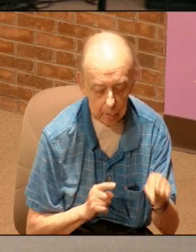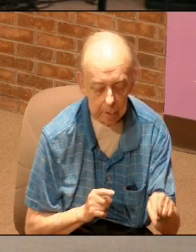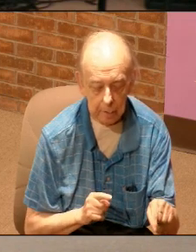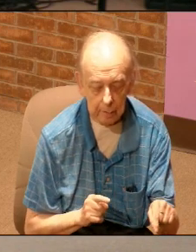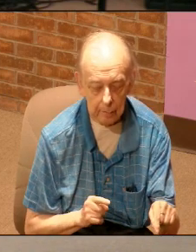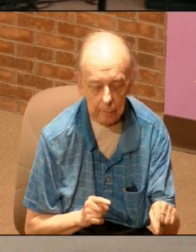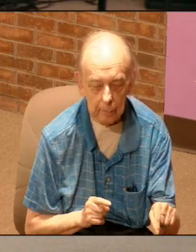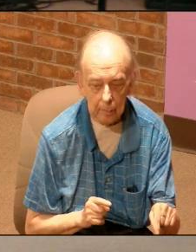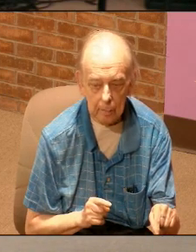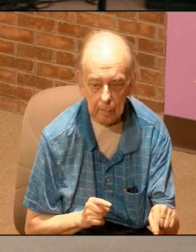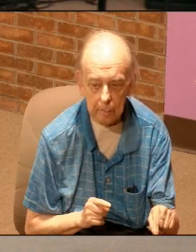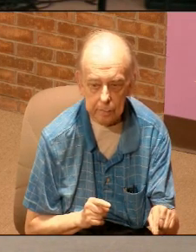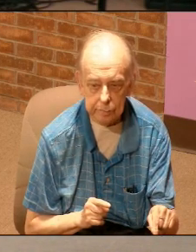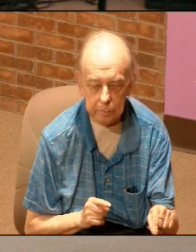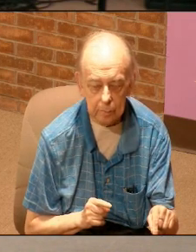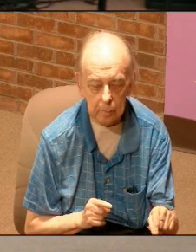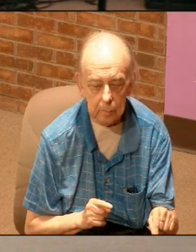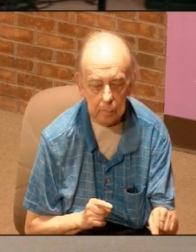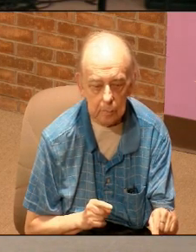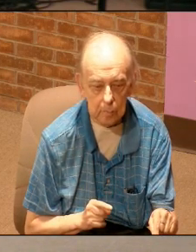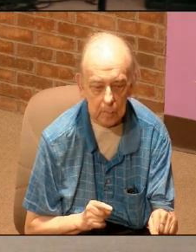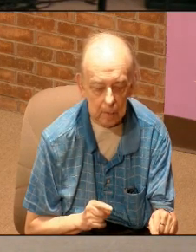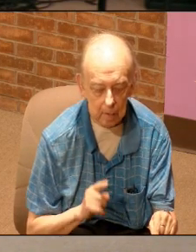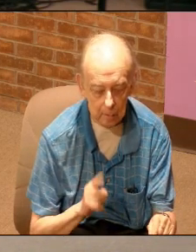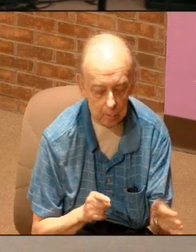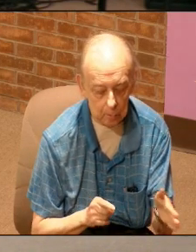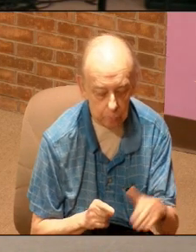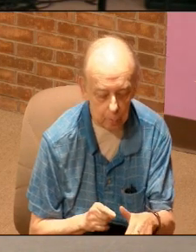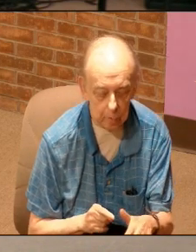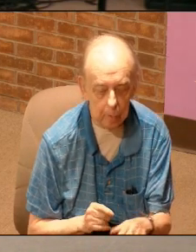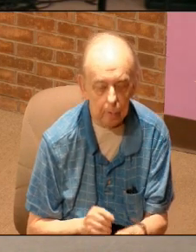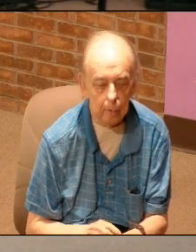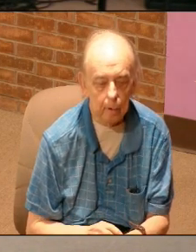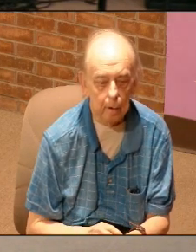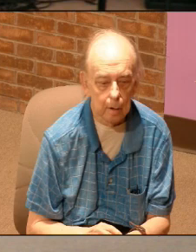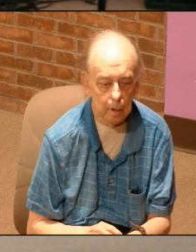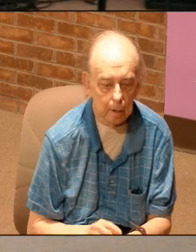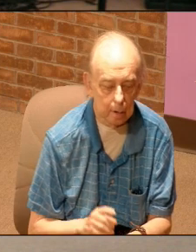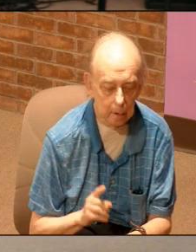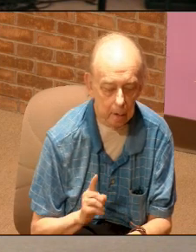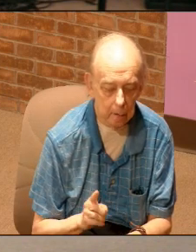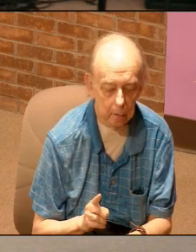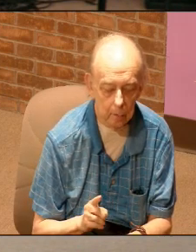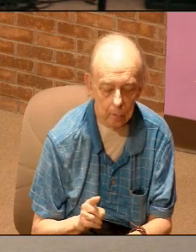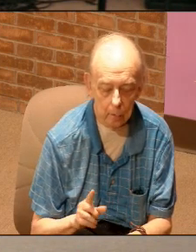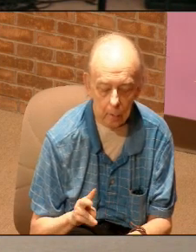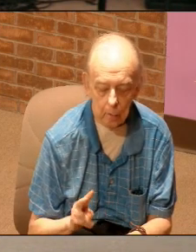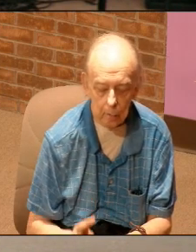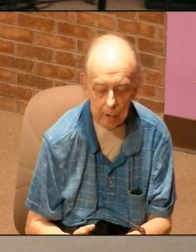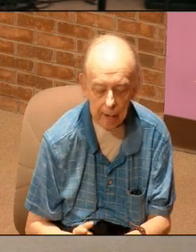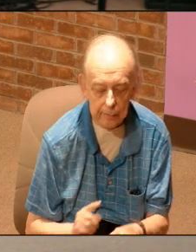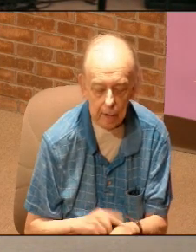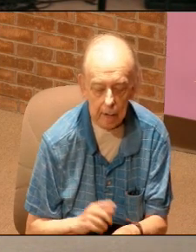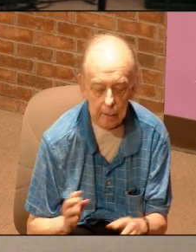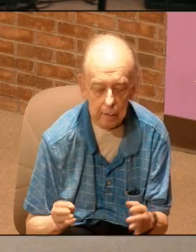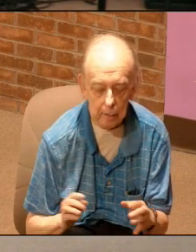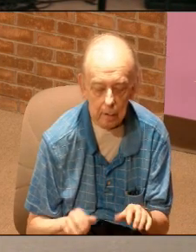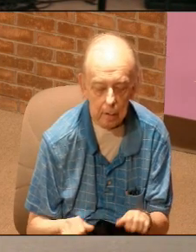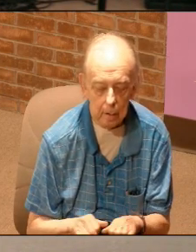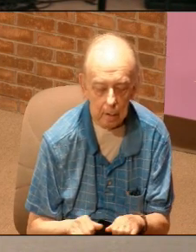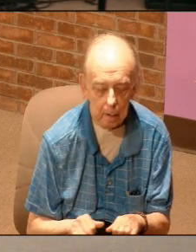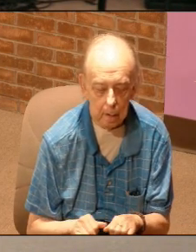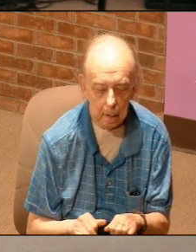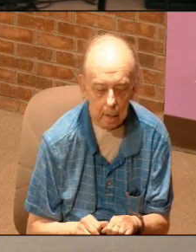domino and it would knock it over 1.5 times its size, it would continue